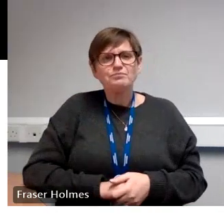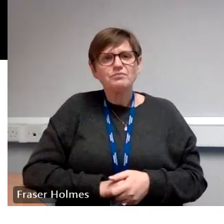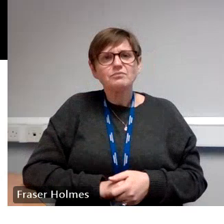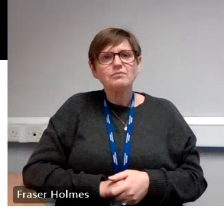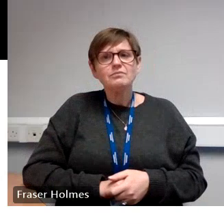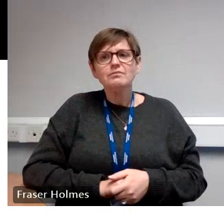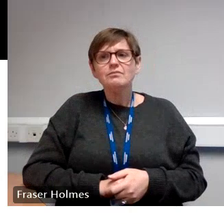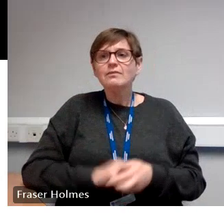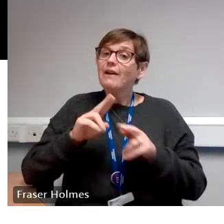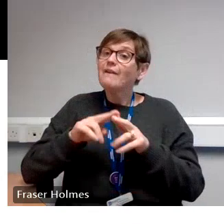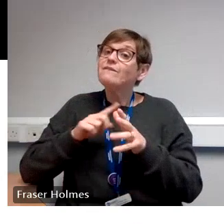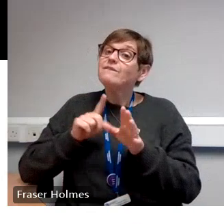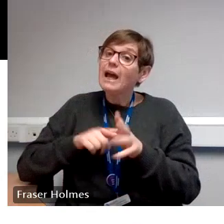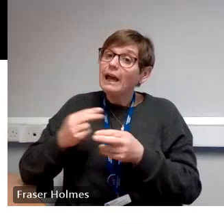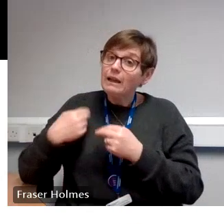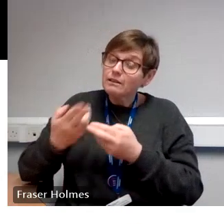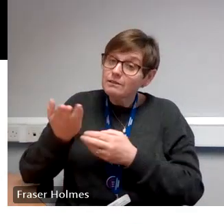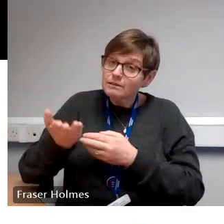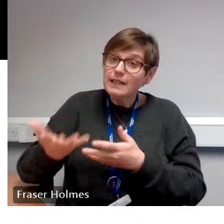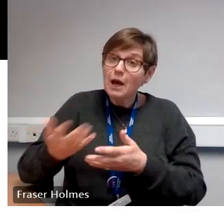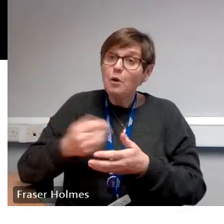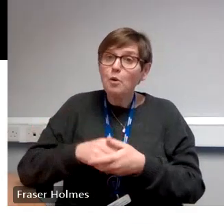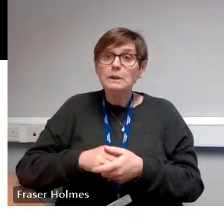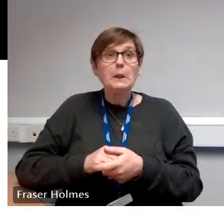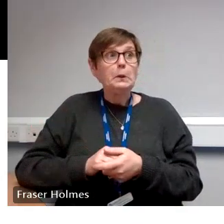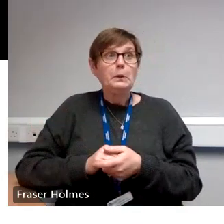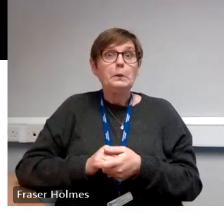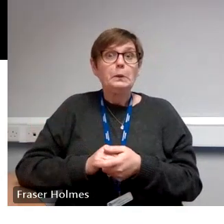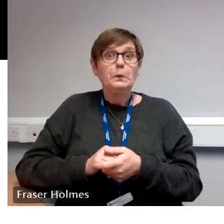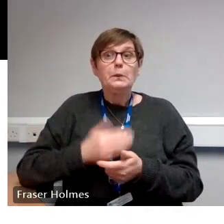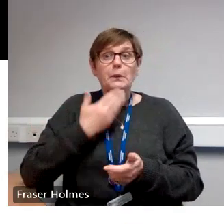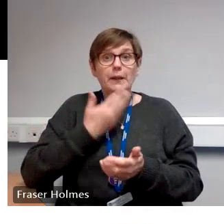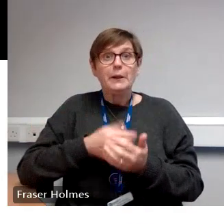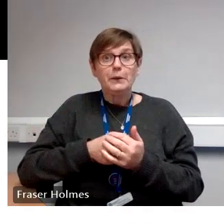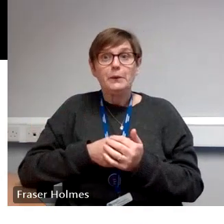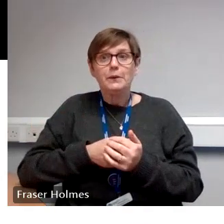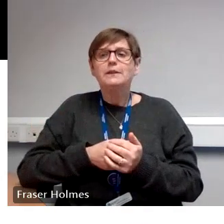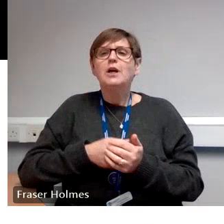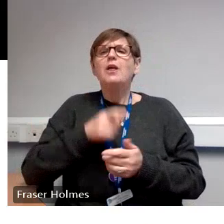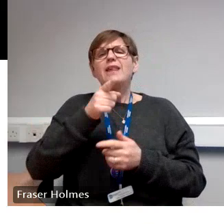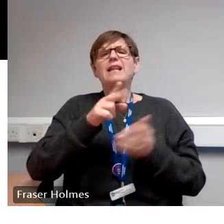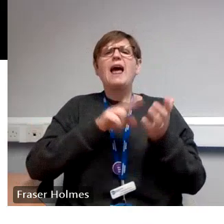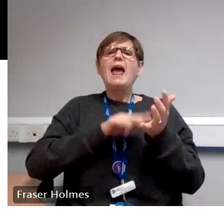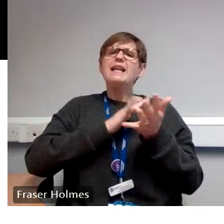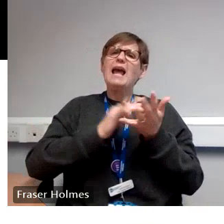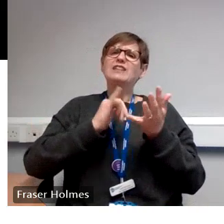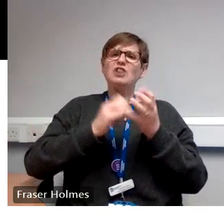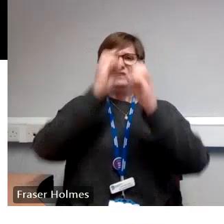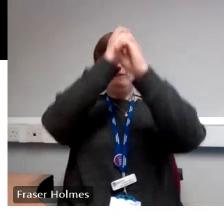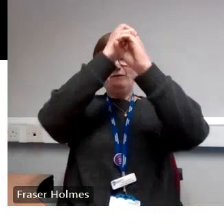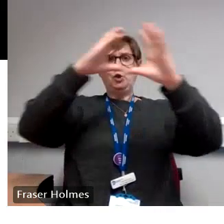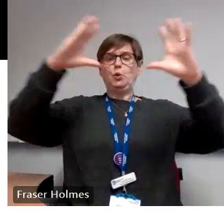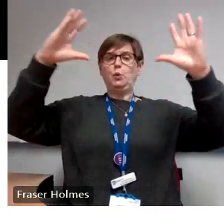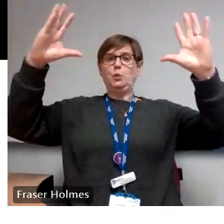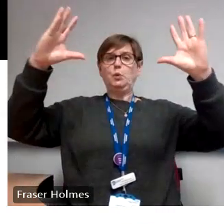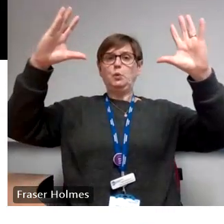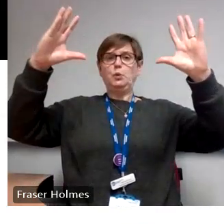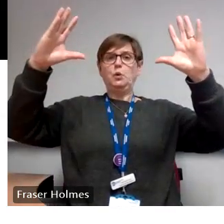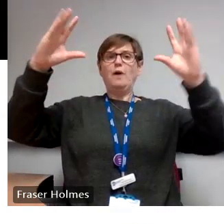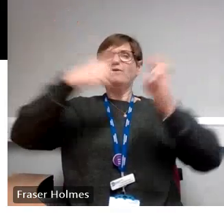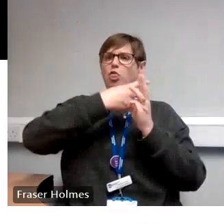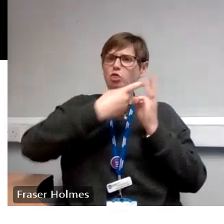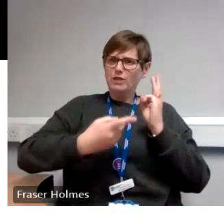Faye, you were going to do this one, weren't you? Thank you. So this is like the NHS view of the 3 personalisation roles,